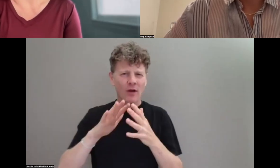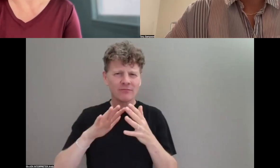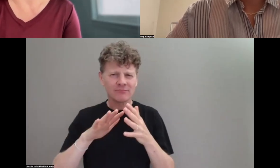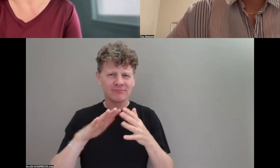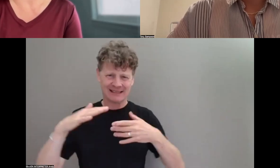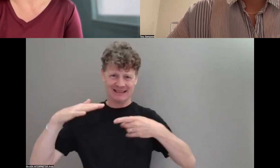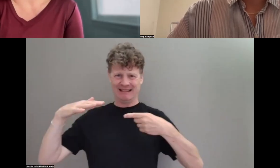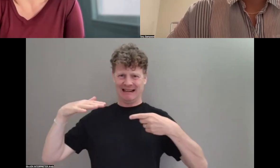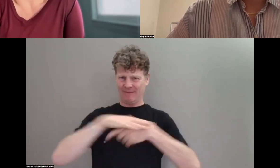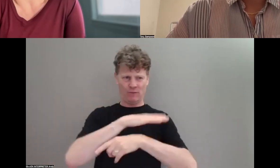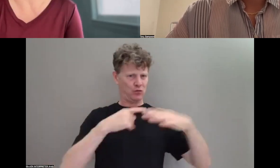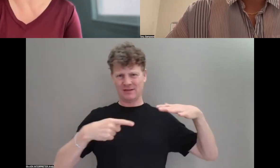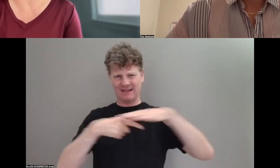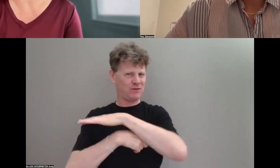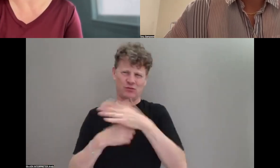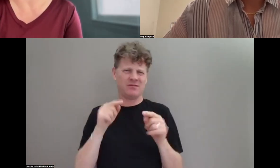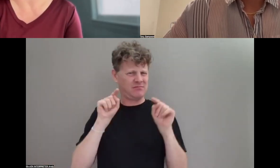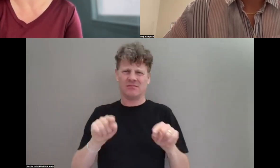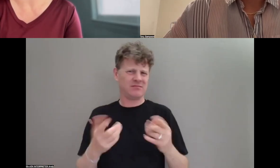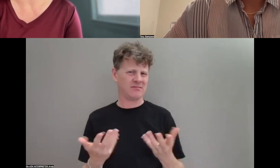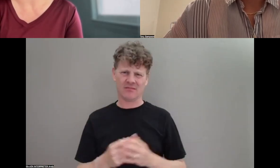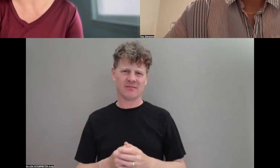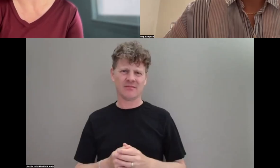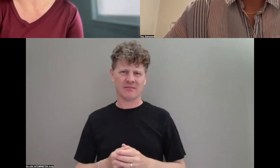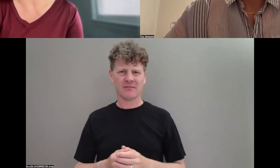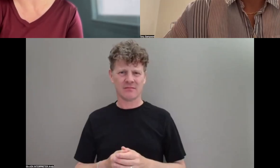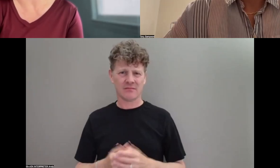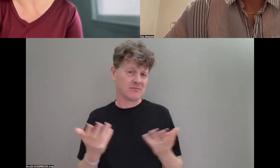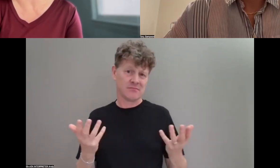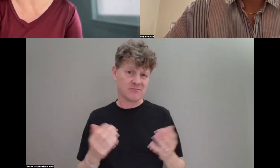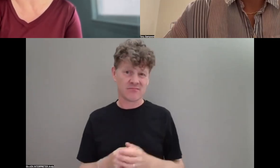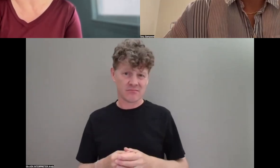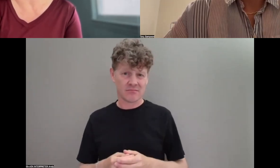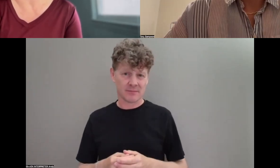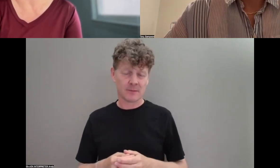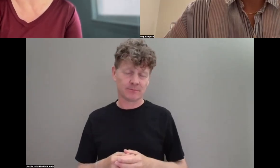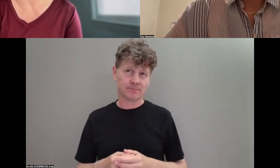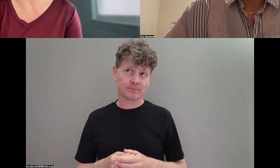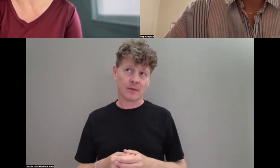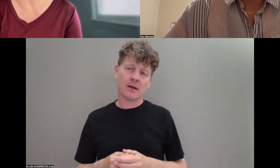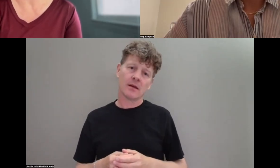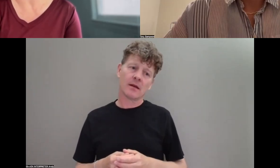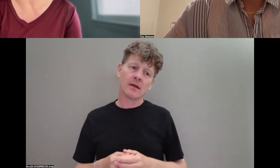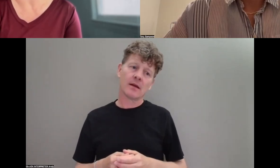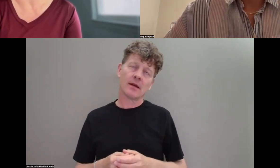think, it's that's kind of a it's something that